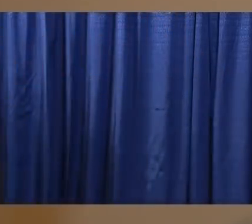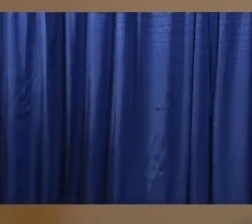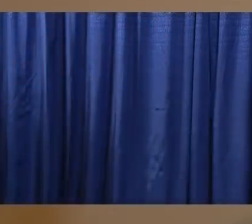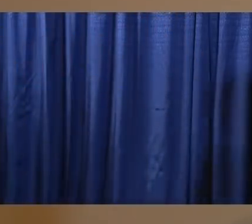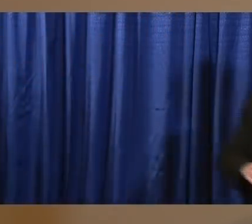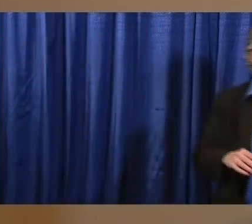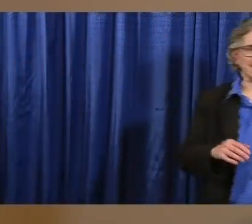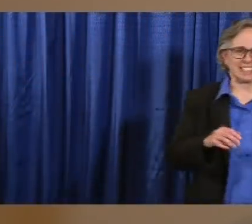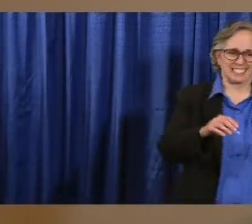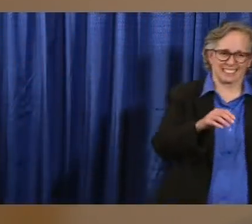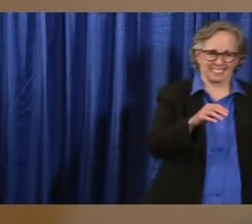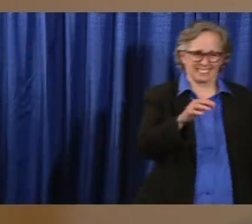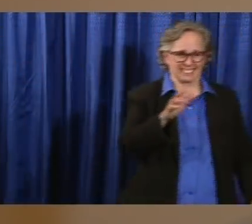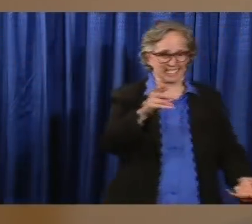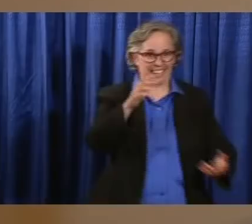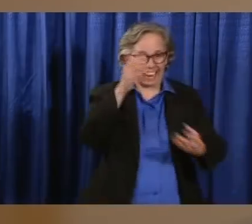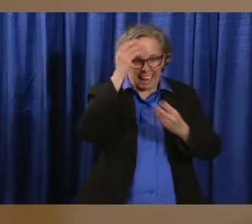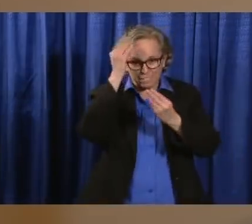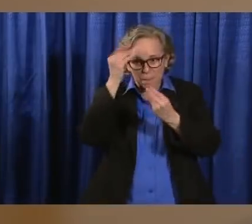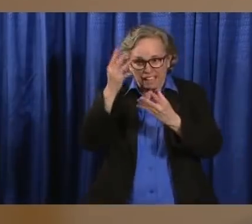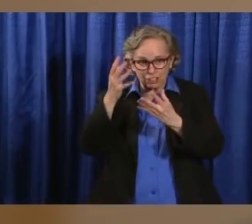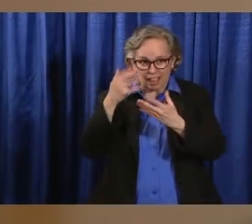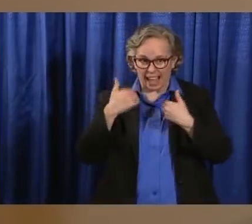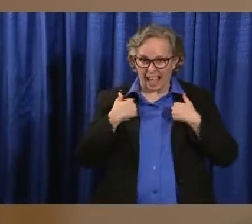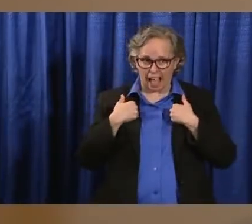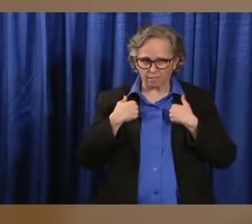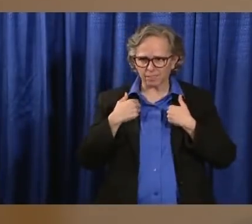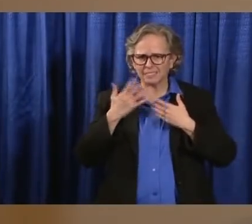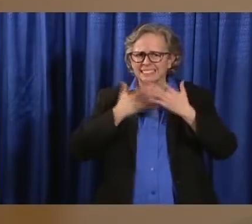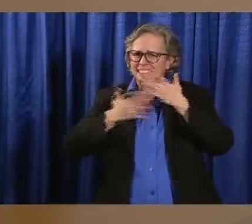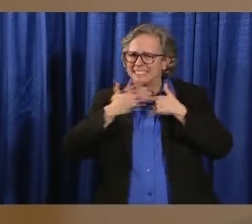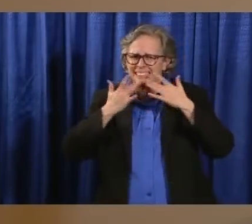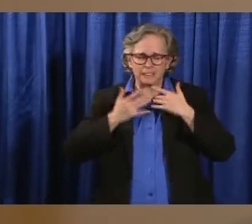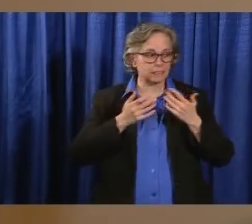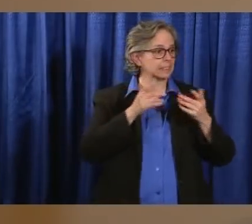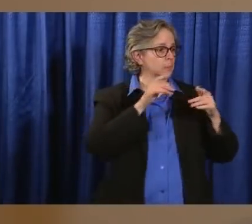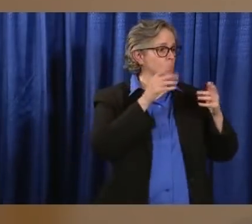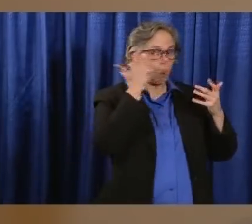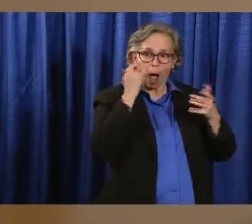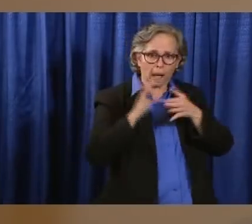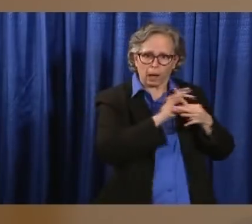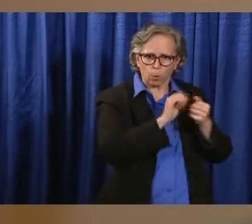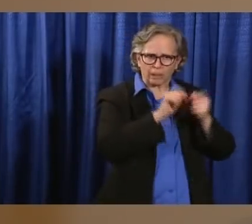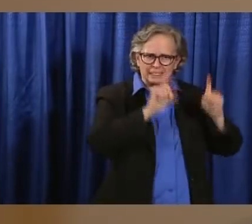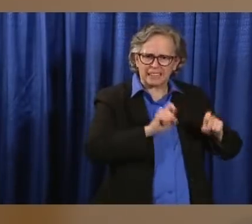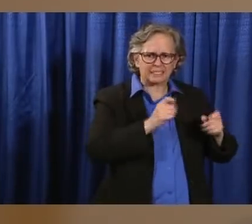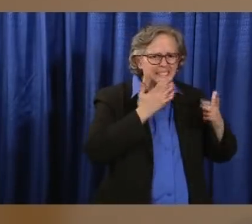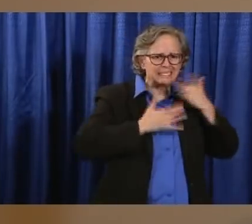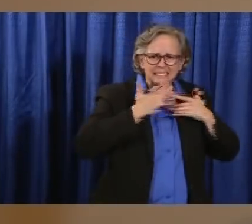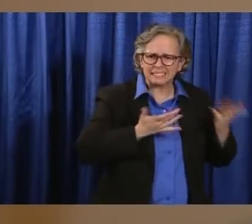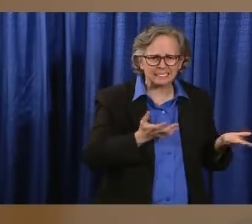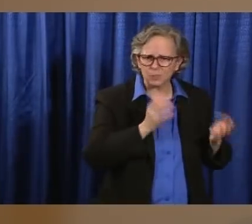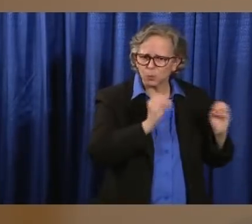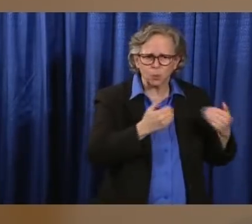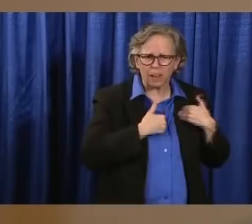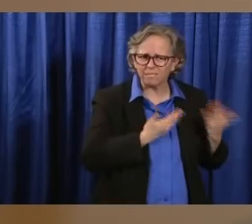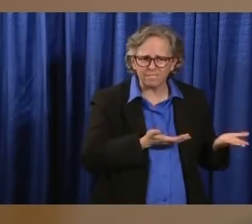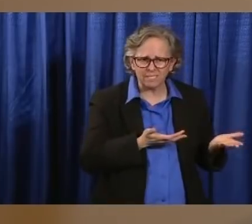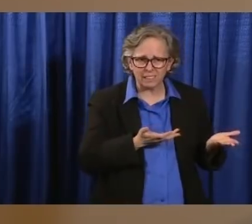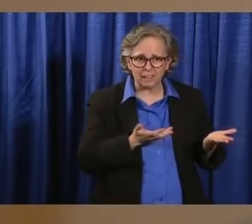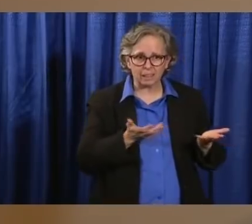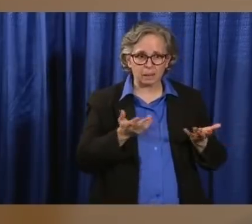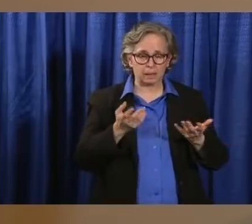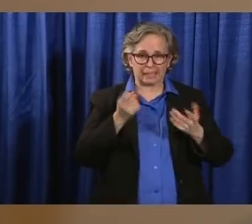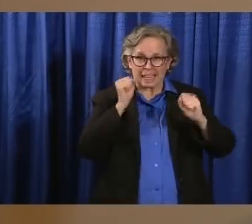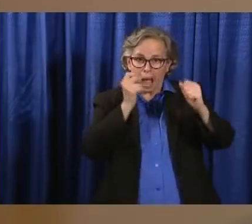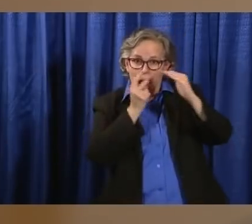We never look at one day. We look for trends, but I see you using 5 days. So my hope, I've asked the modelers, they